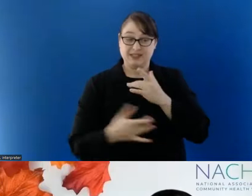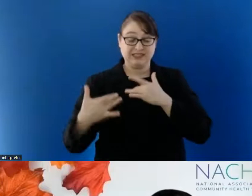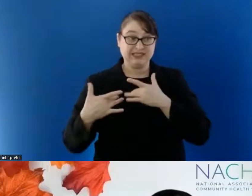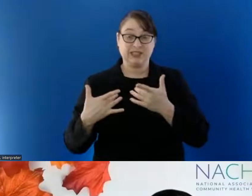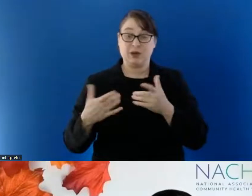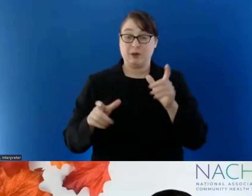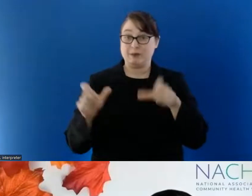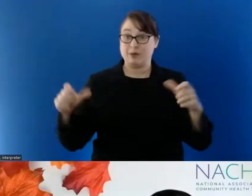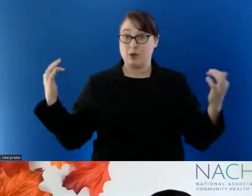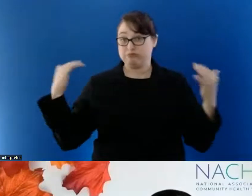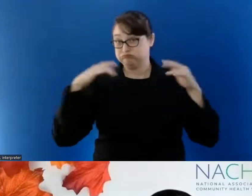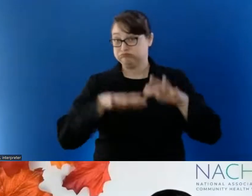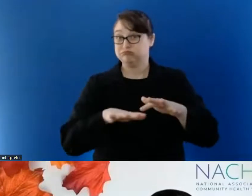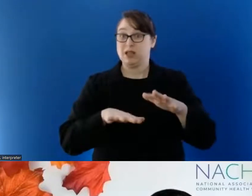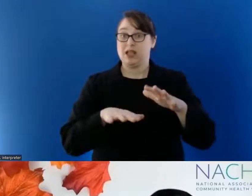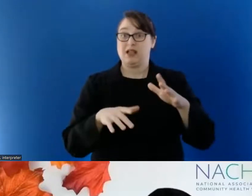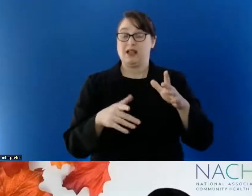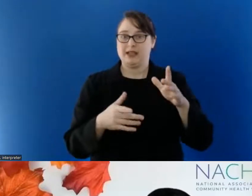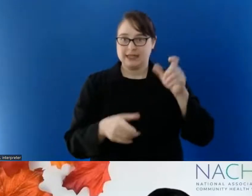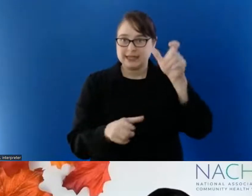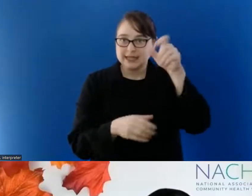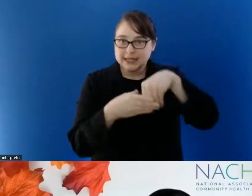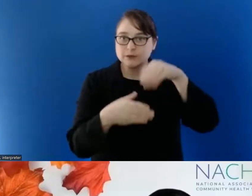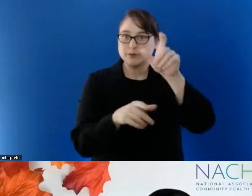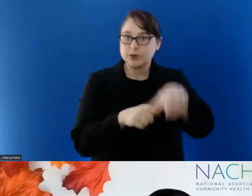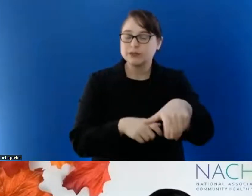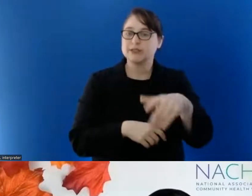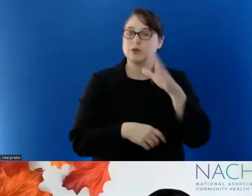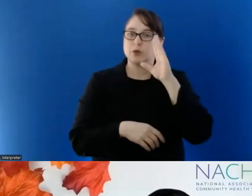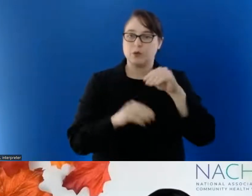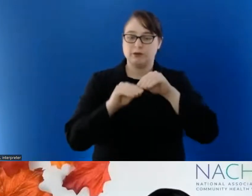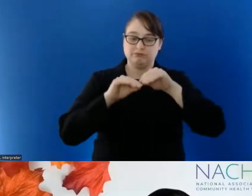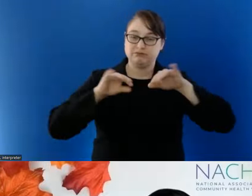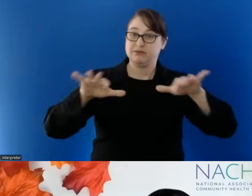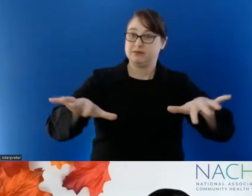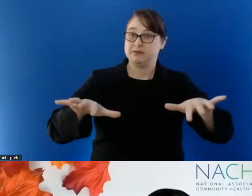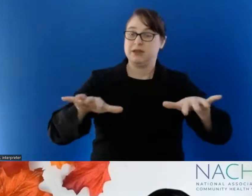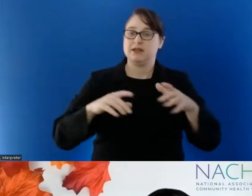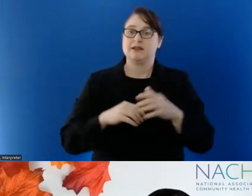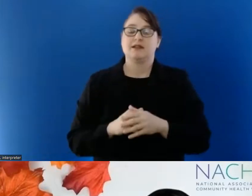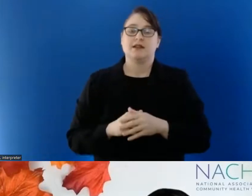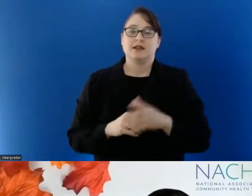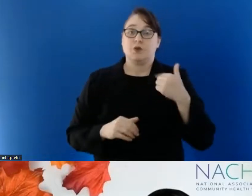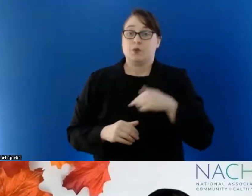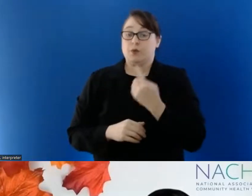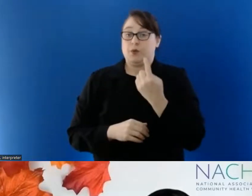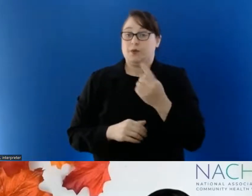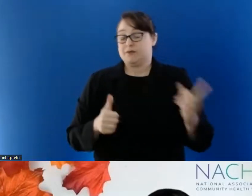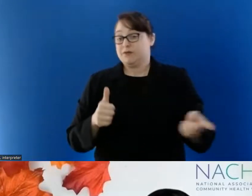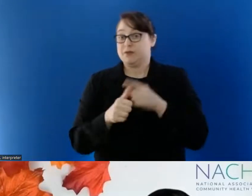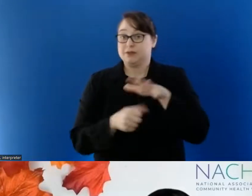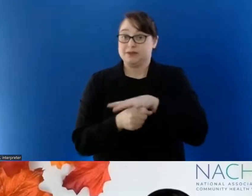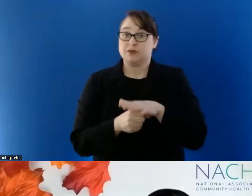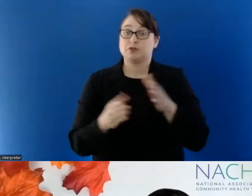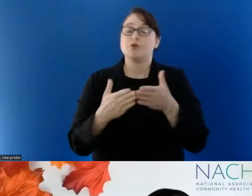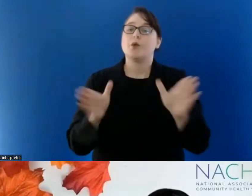on campus, that this was going to spread out of the well-defined subpopulation that it's currently in. So we were one of the first areas in the country to open